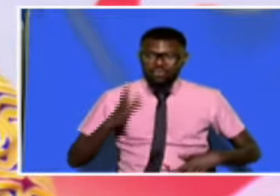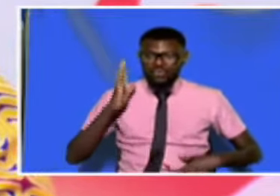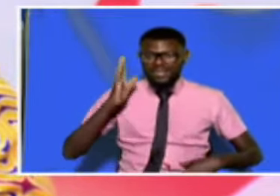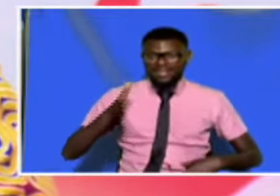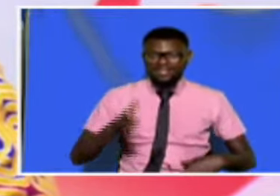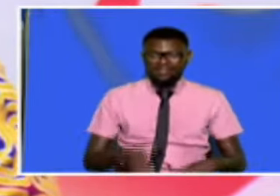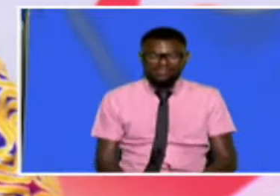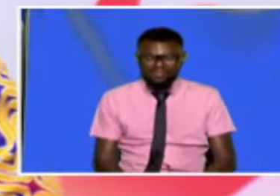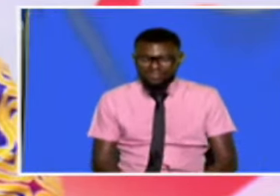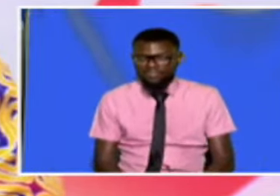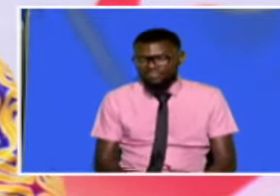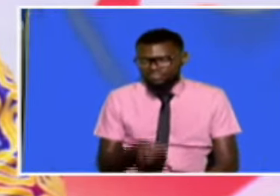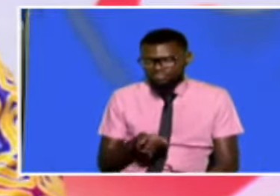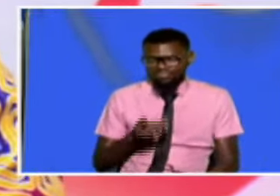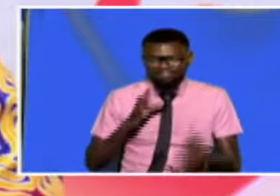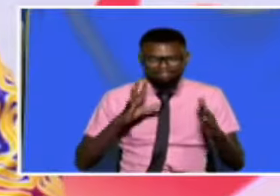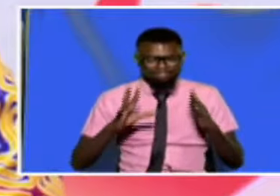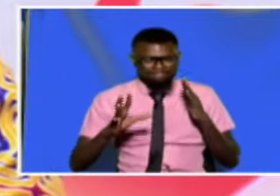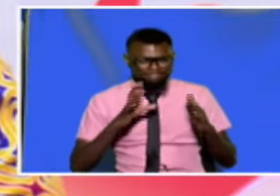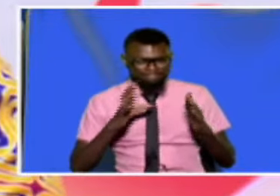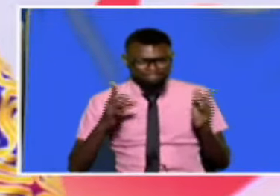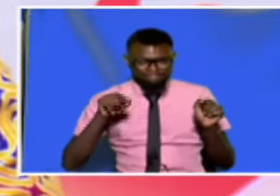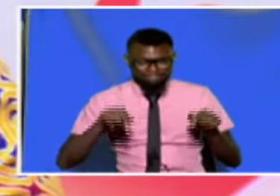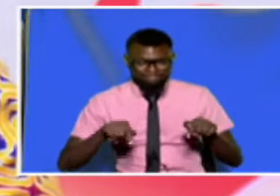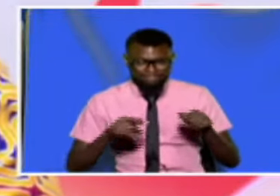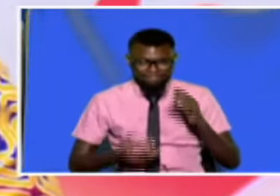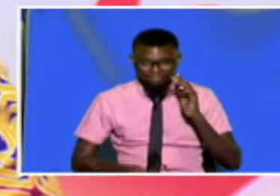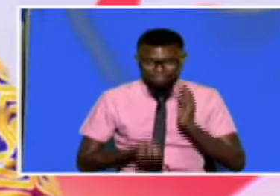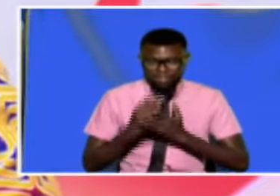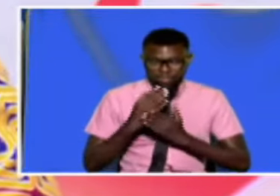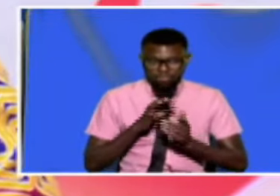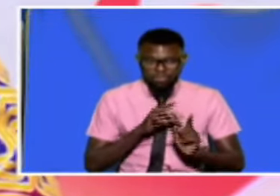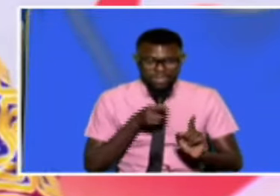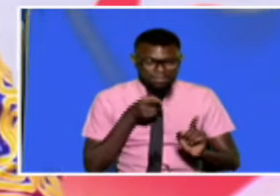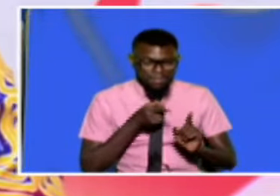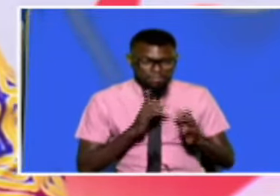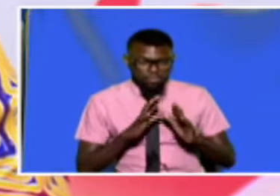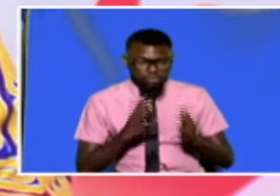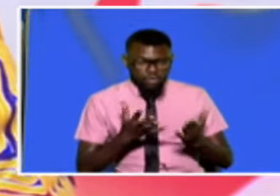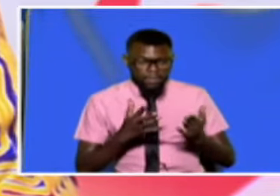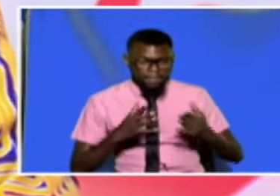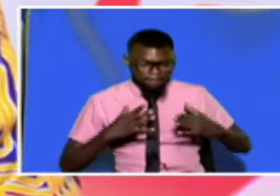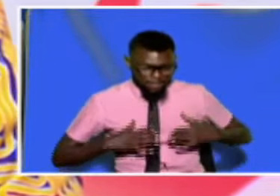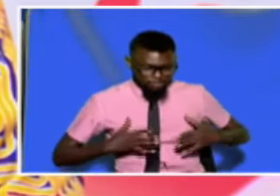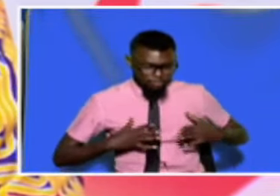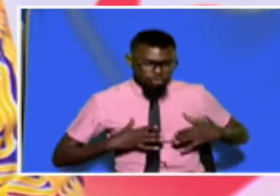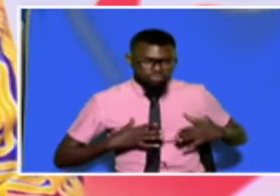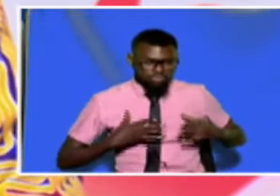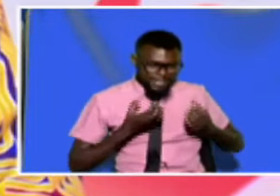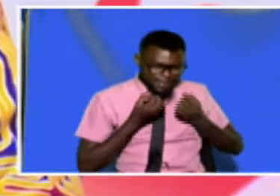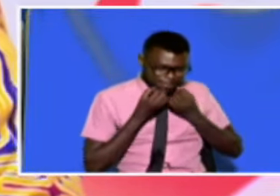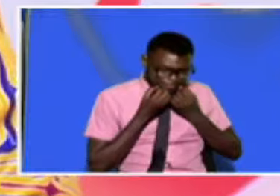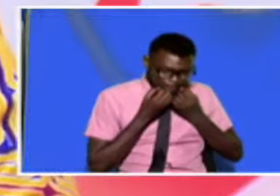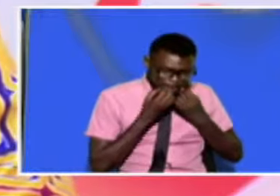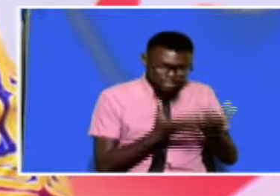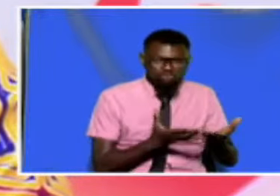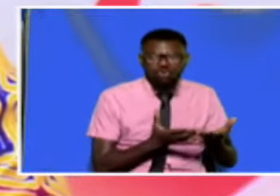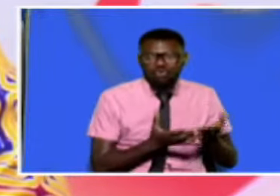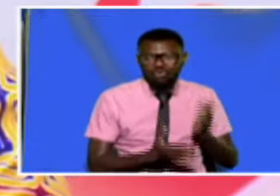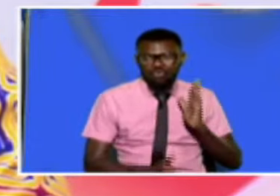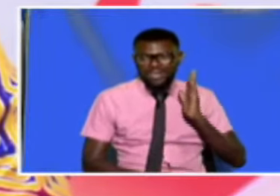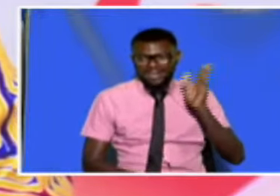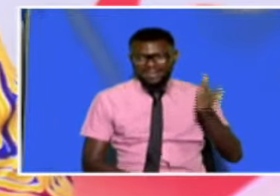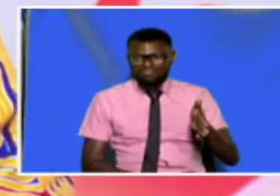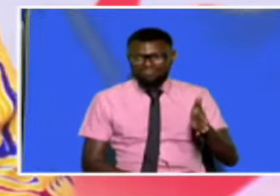The initiative we are launching today will provide citizens with information to help